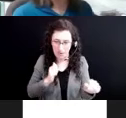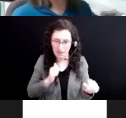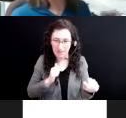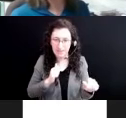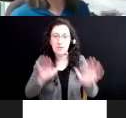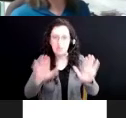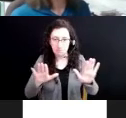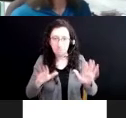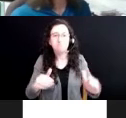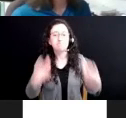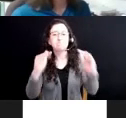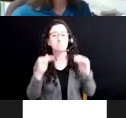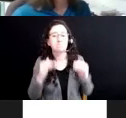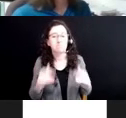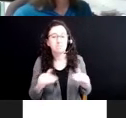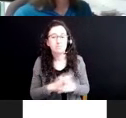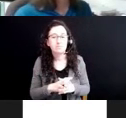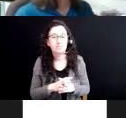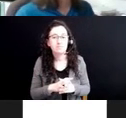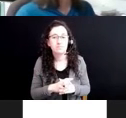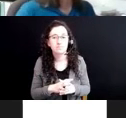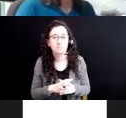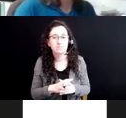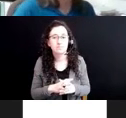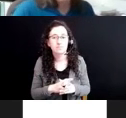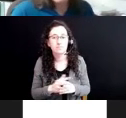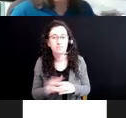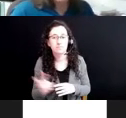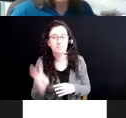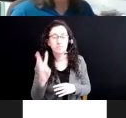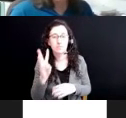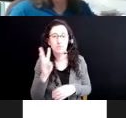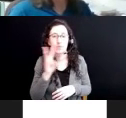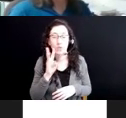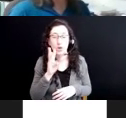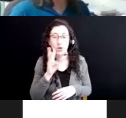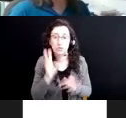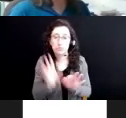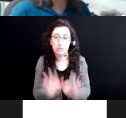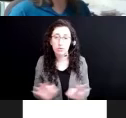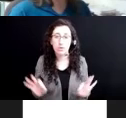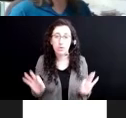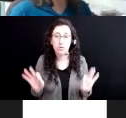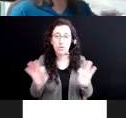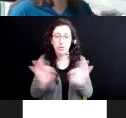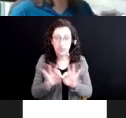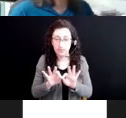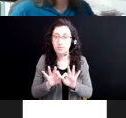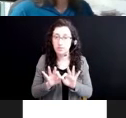that. So water. So water is essential, I already mentioned, for wildlife